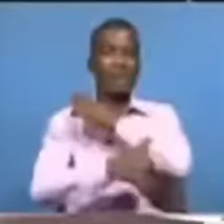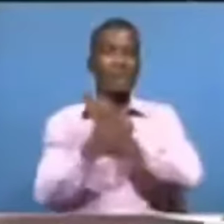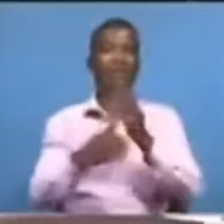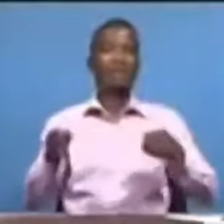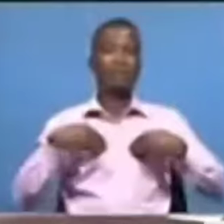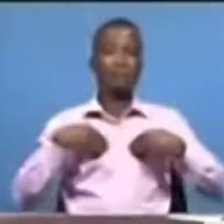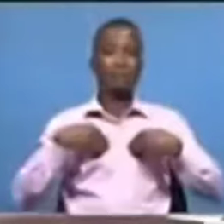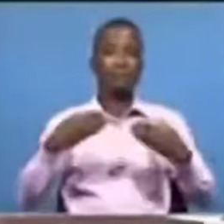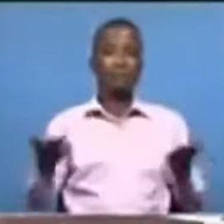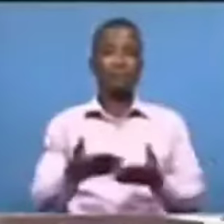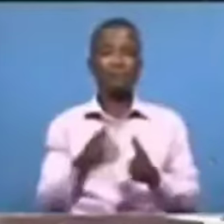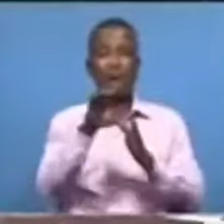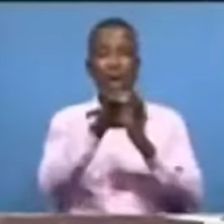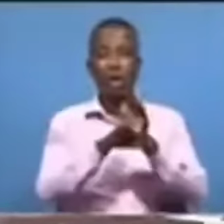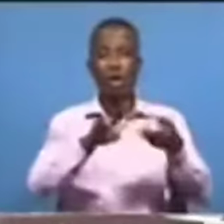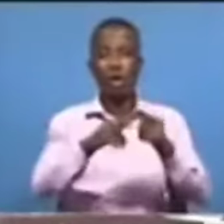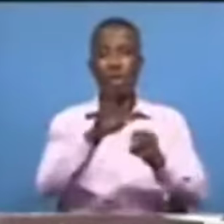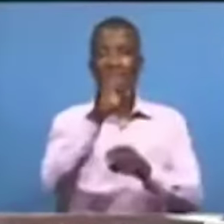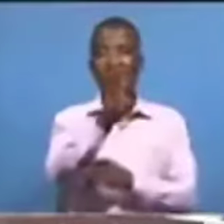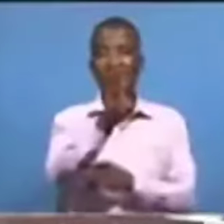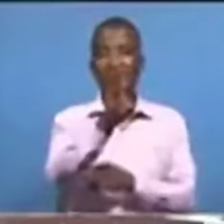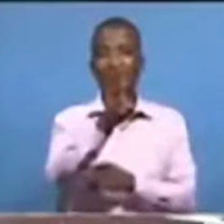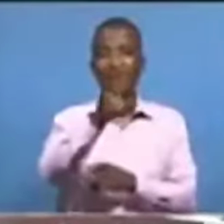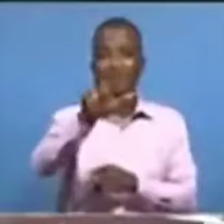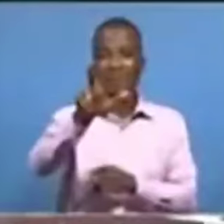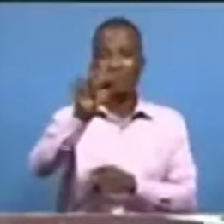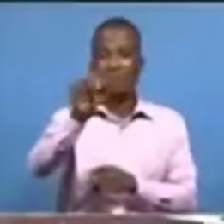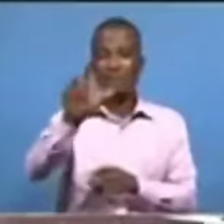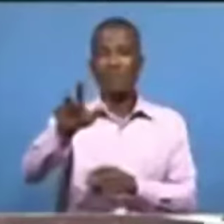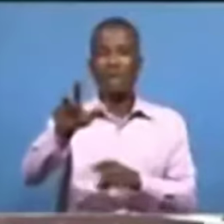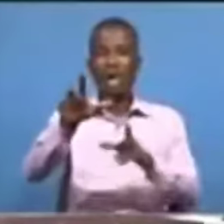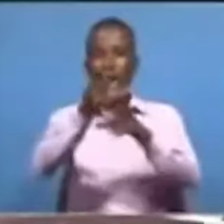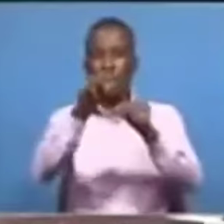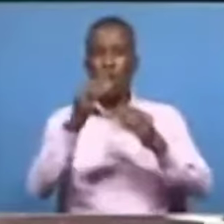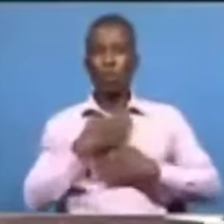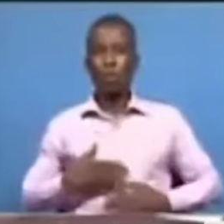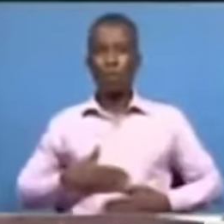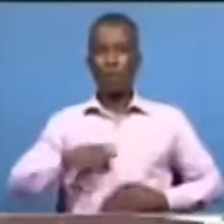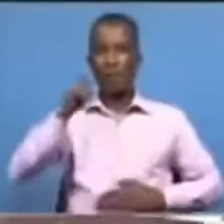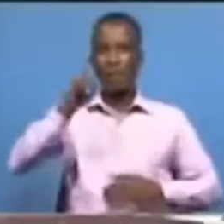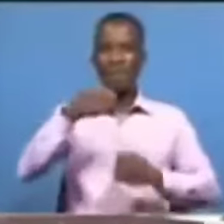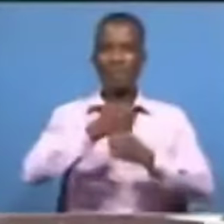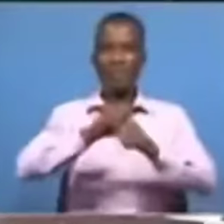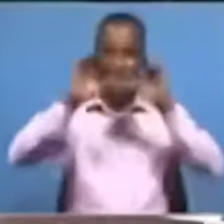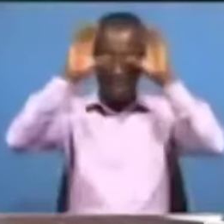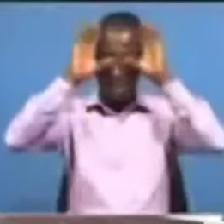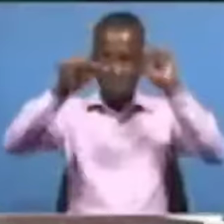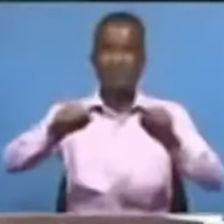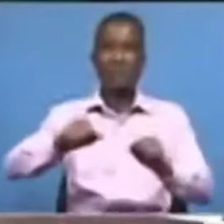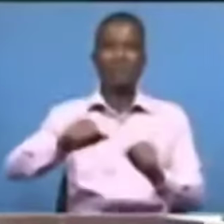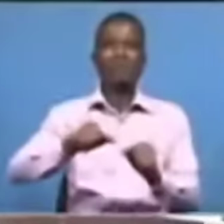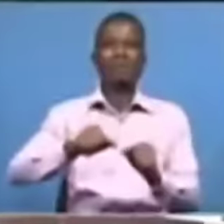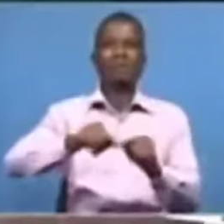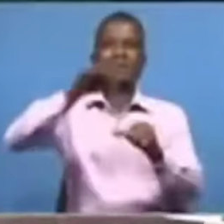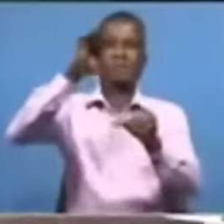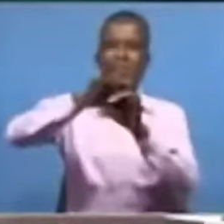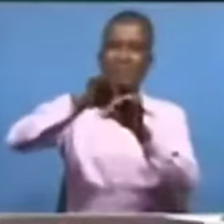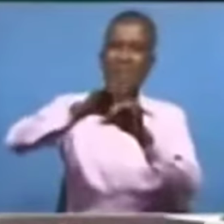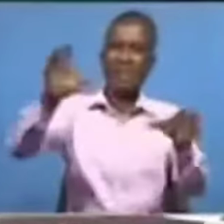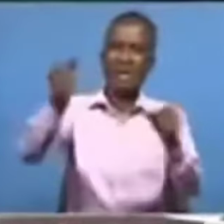Article 63.3 of that constitution says that no person should be made a president until and unless he attains more